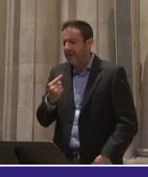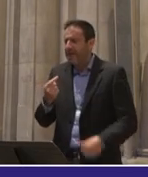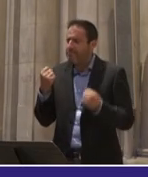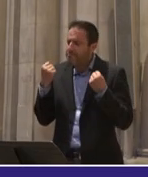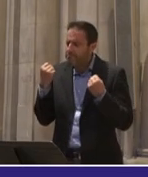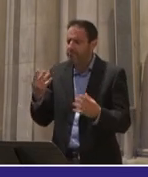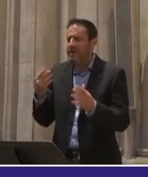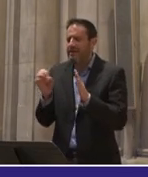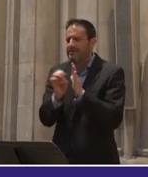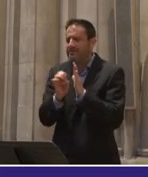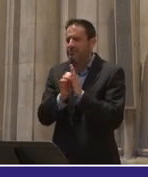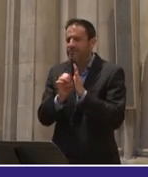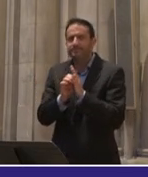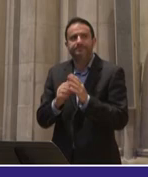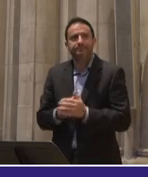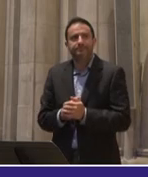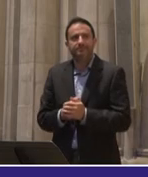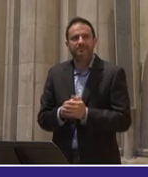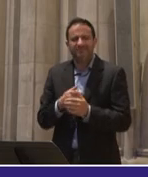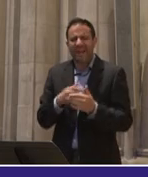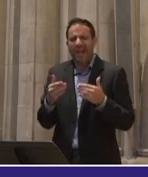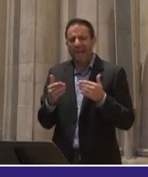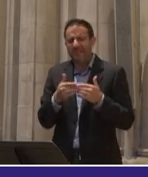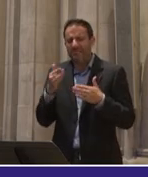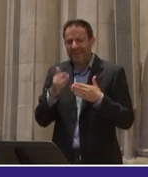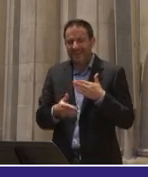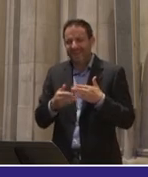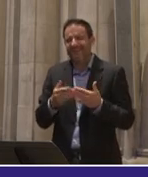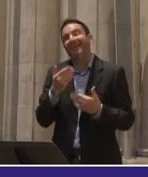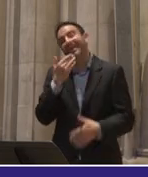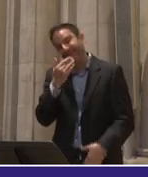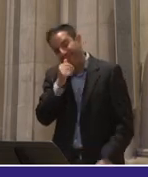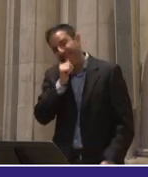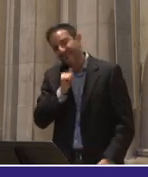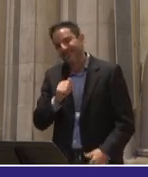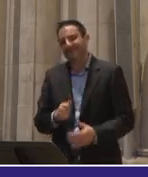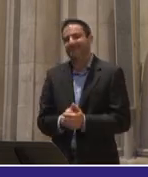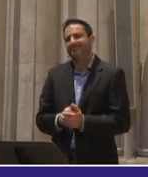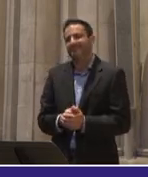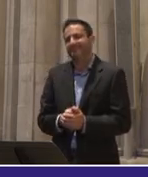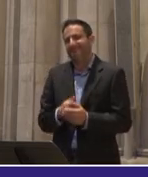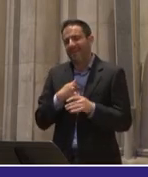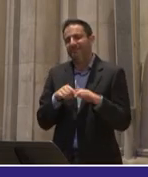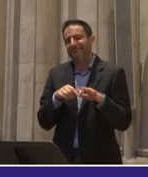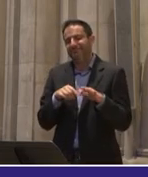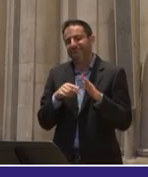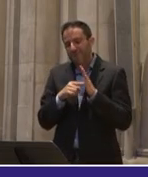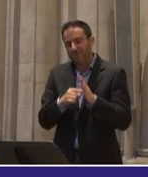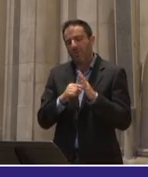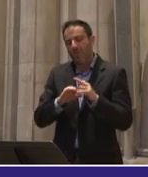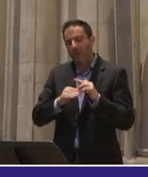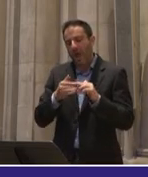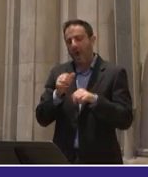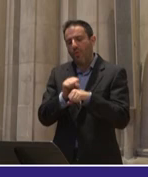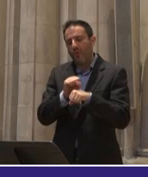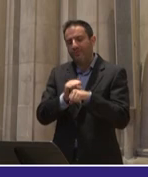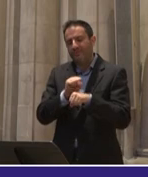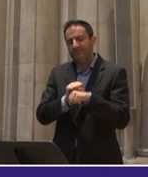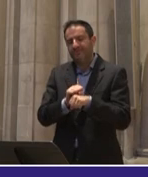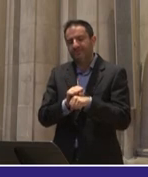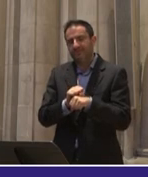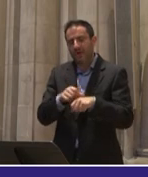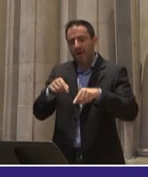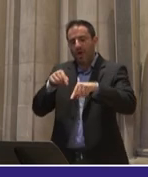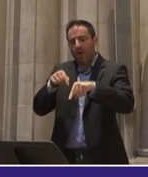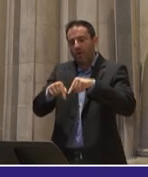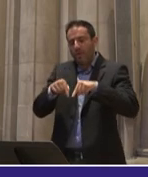to demonstrate how this process works, and I'm coming to the end here, you've been very patient. To demonstrate how this works, I'd like to just refer us all back